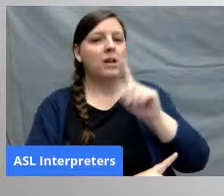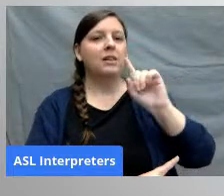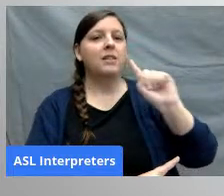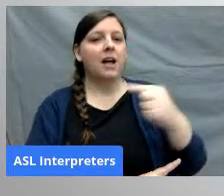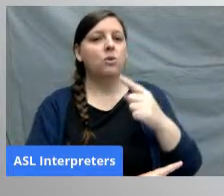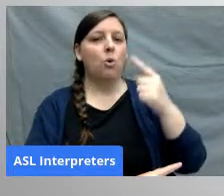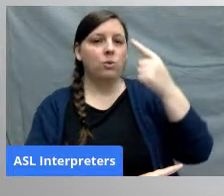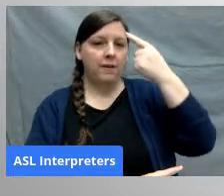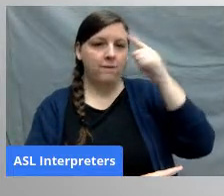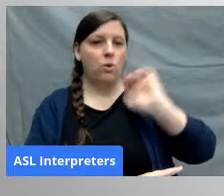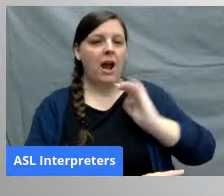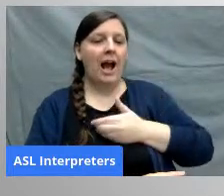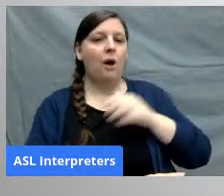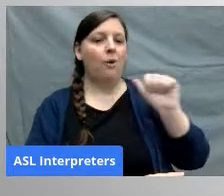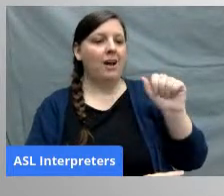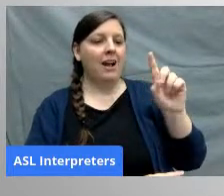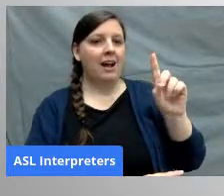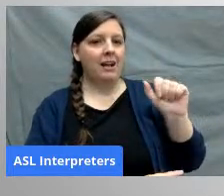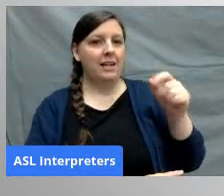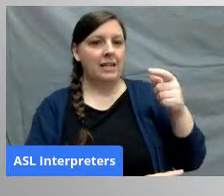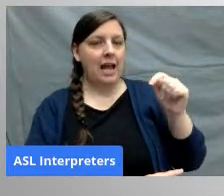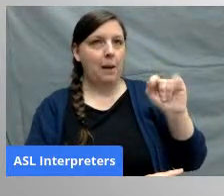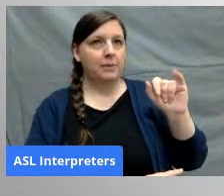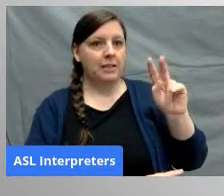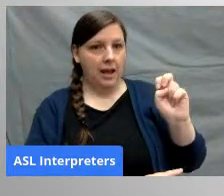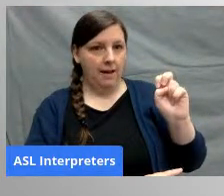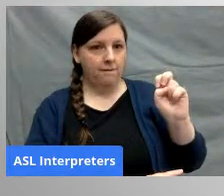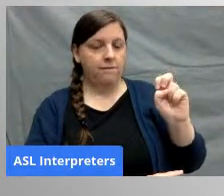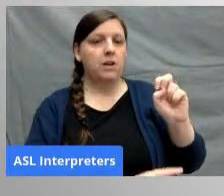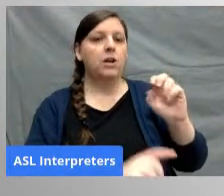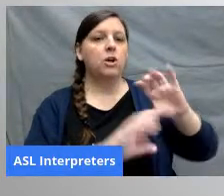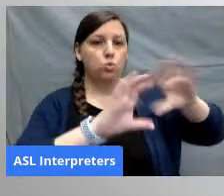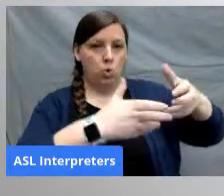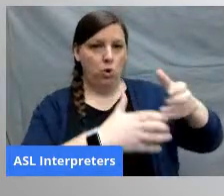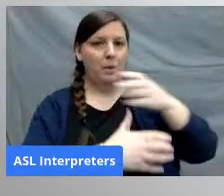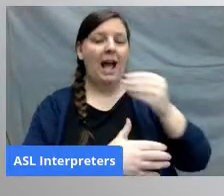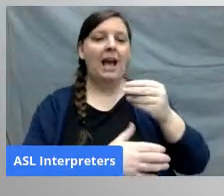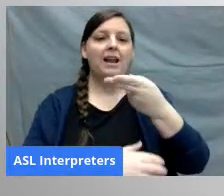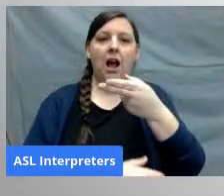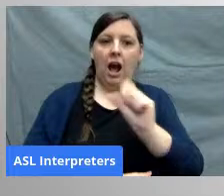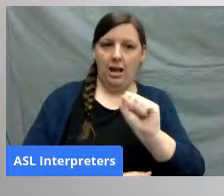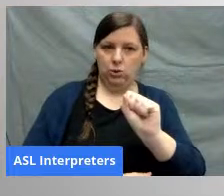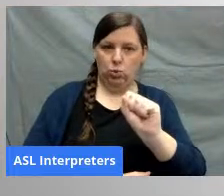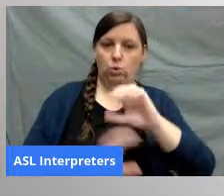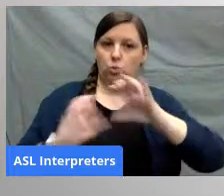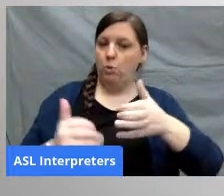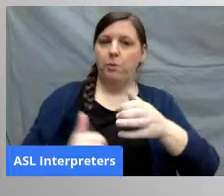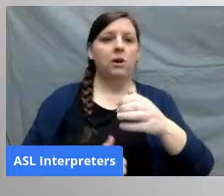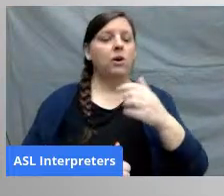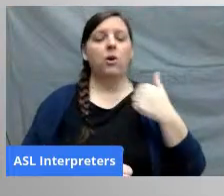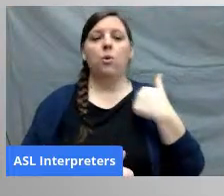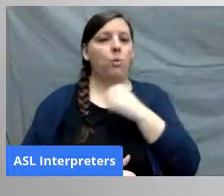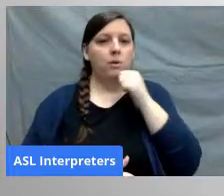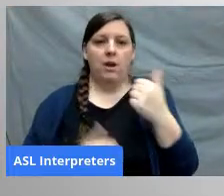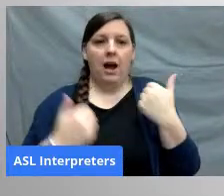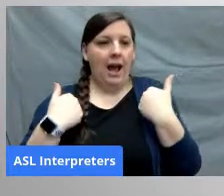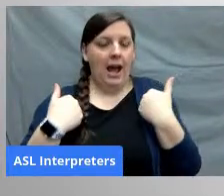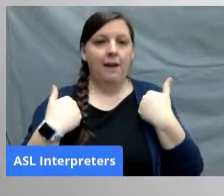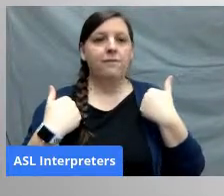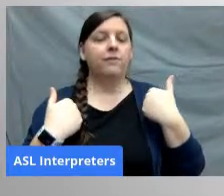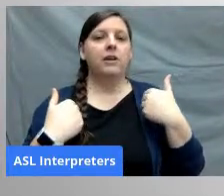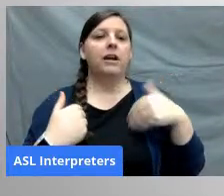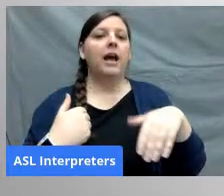adaptive population and our high school population. We will not have a hybrid schedule for our Office of